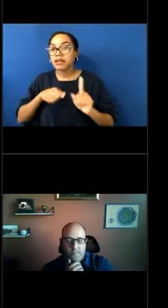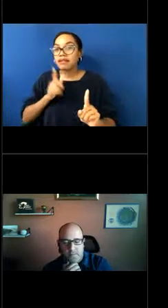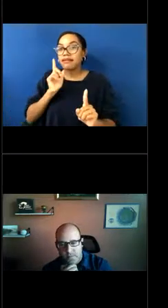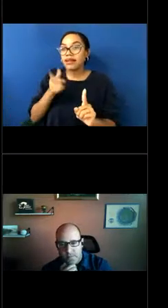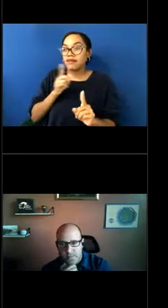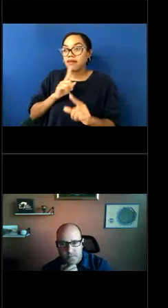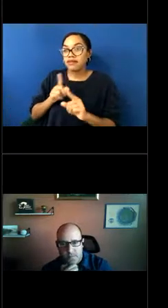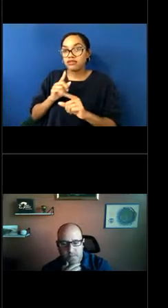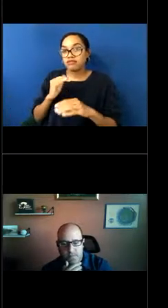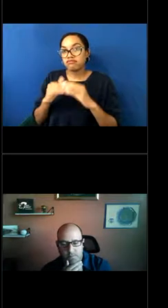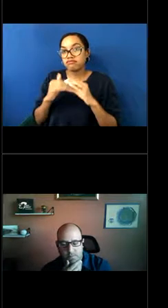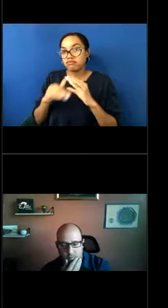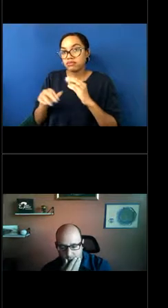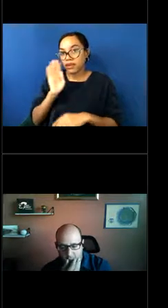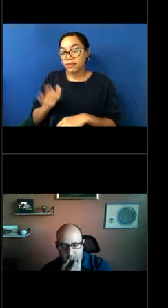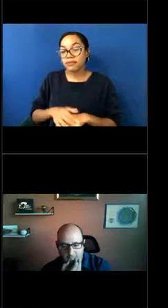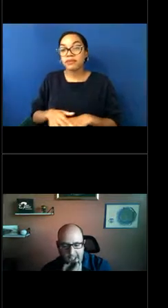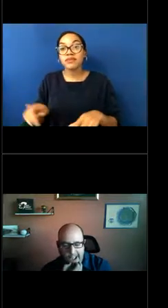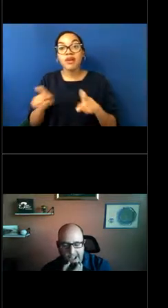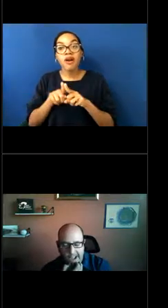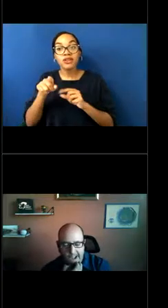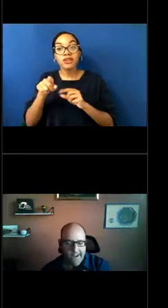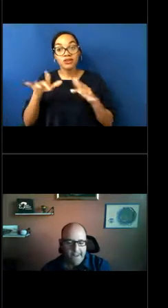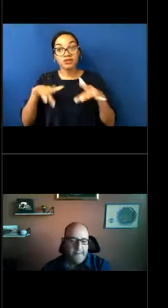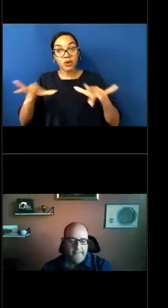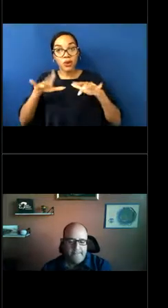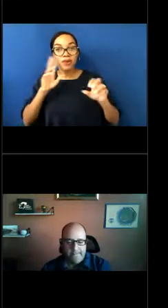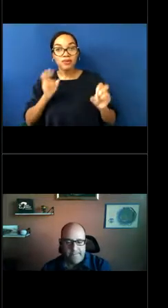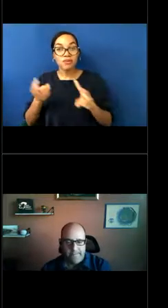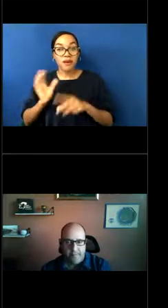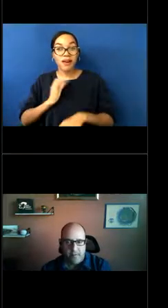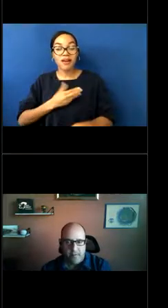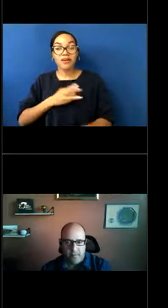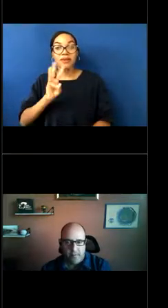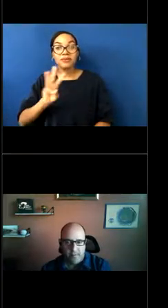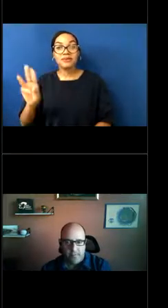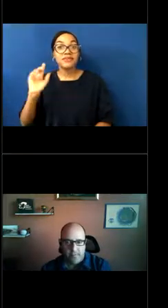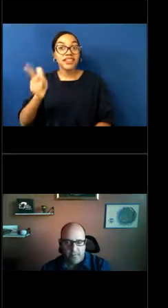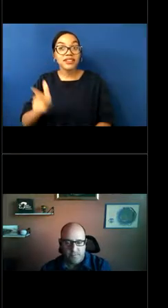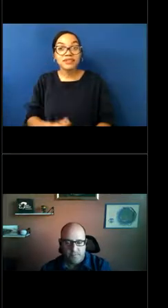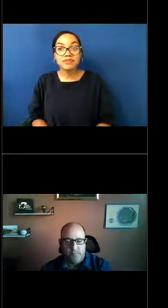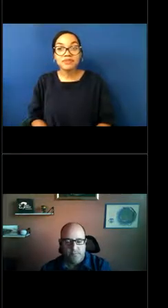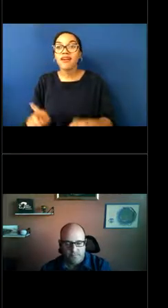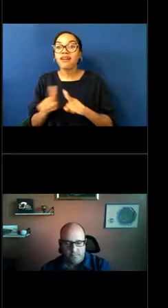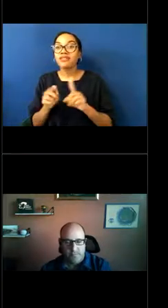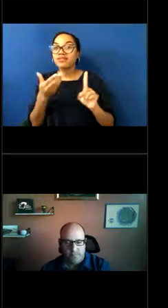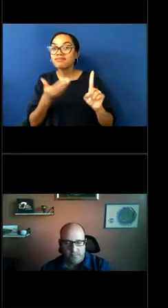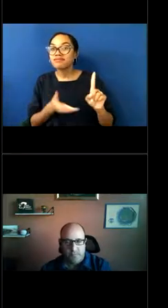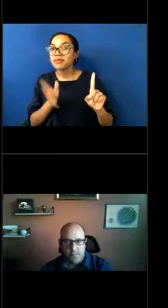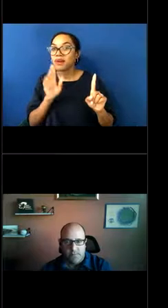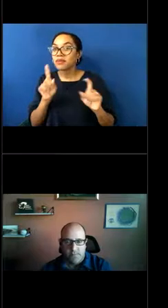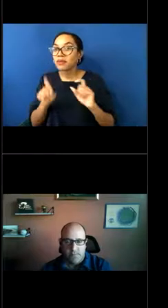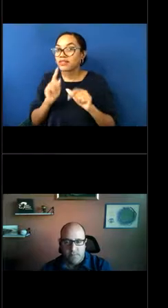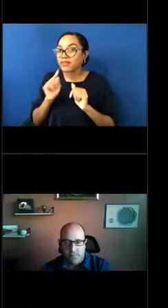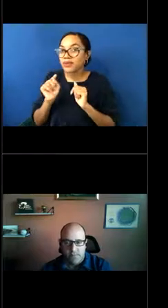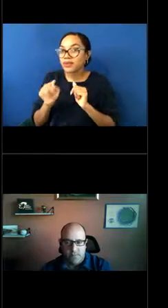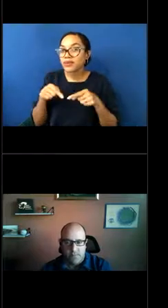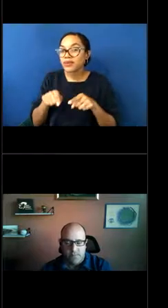webinar on our website. Vincent is also going to have some questions for you throughout the webinar, so get ready to